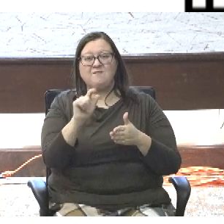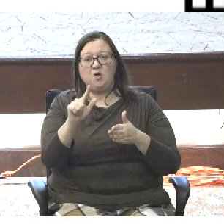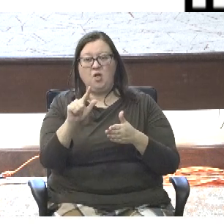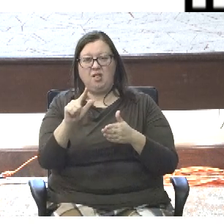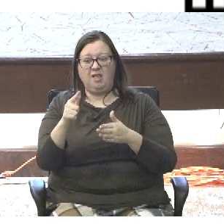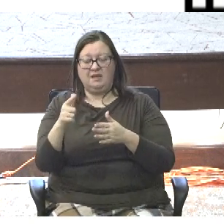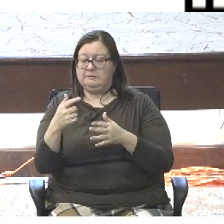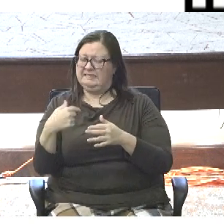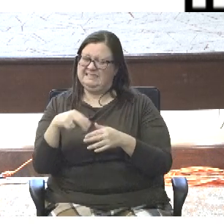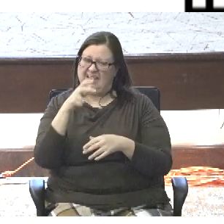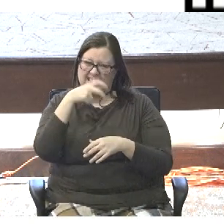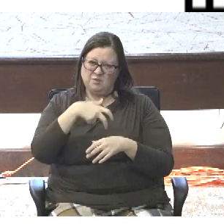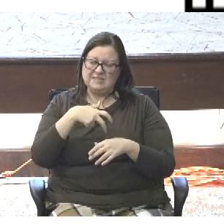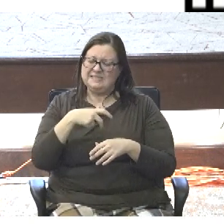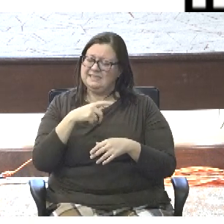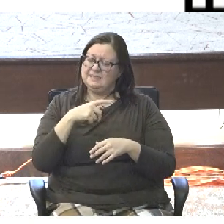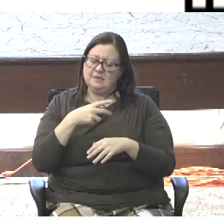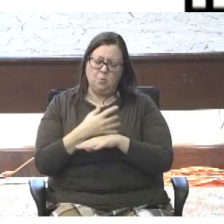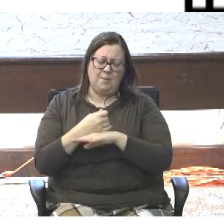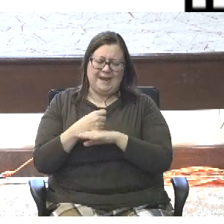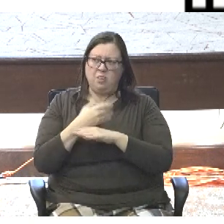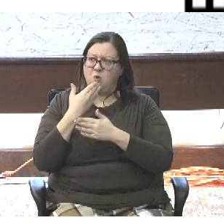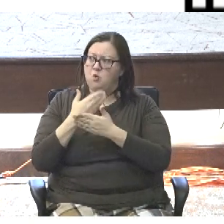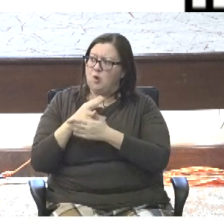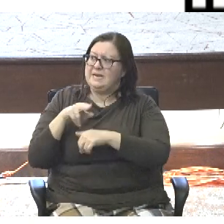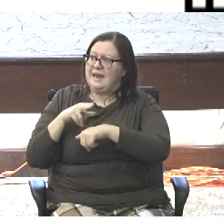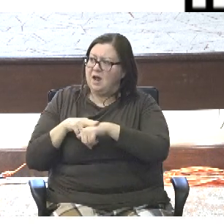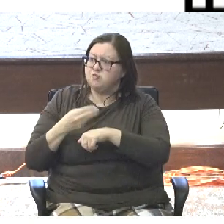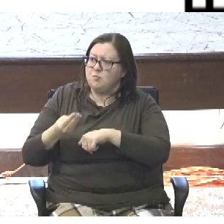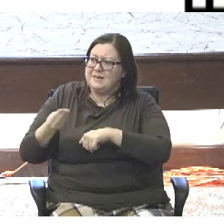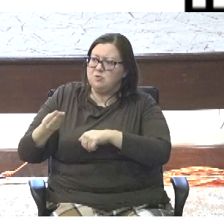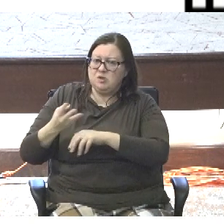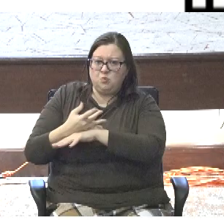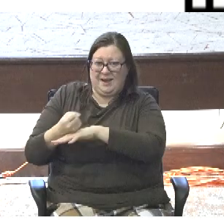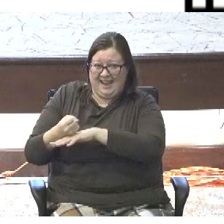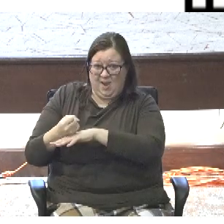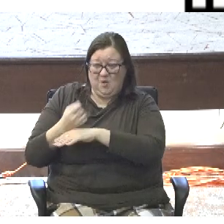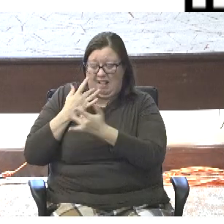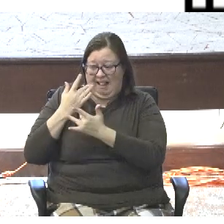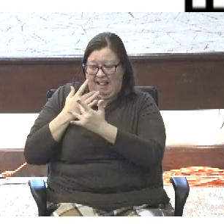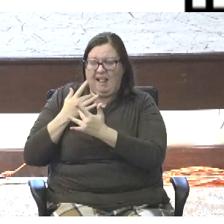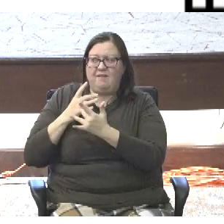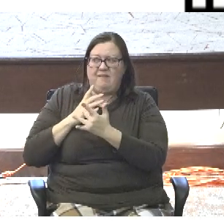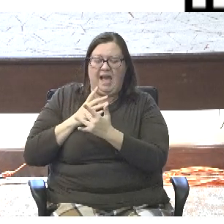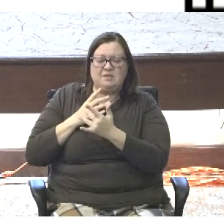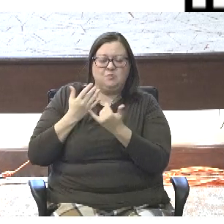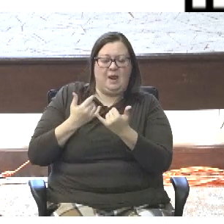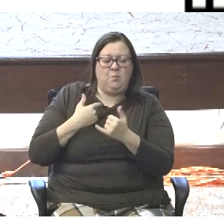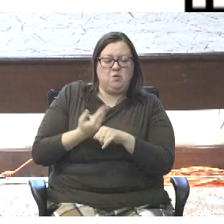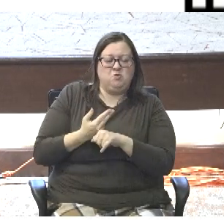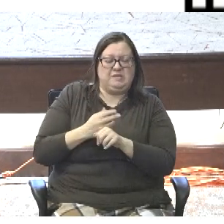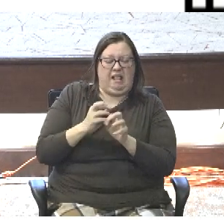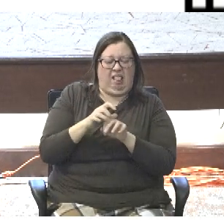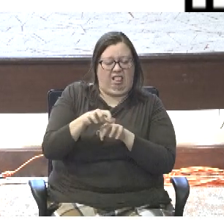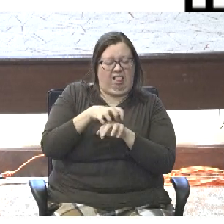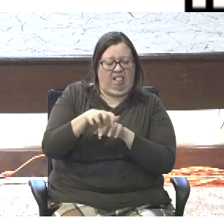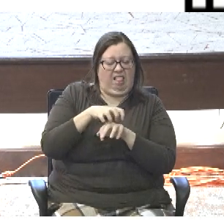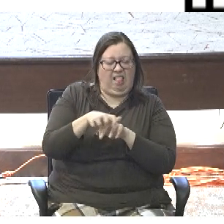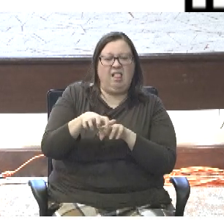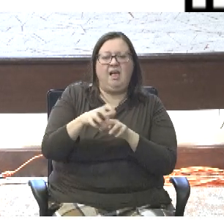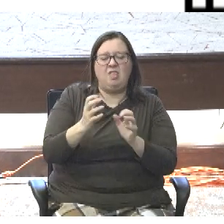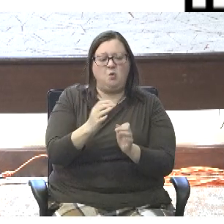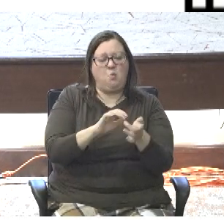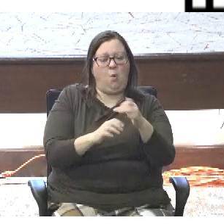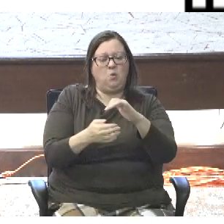used to be excellent. We're running out of the really good natural materials. And so continuing to do that is creating that rolled effect